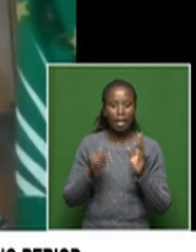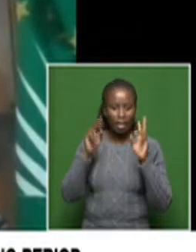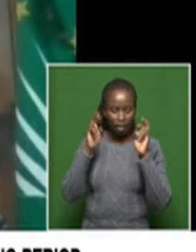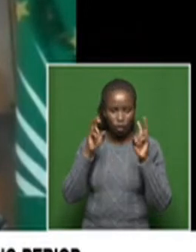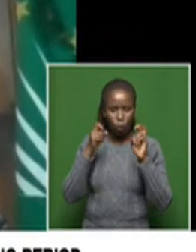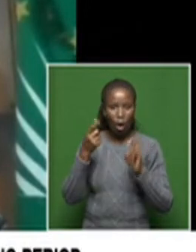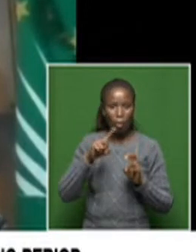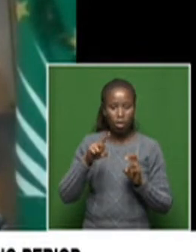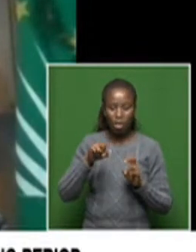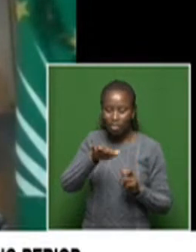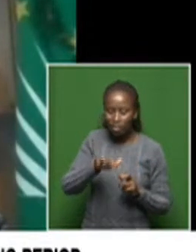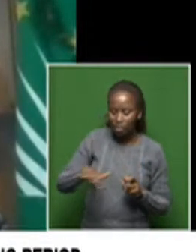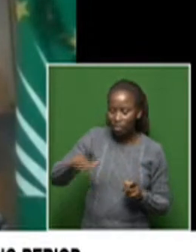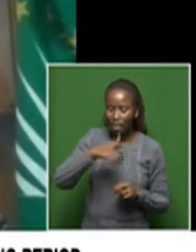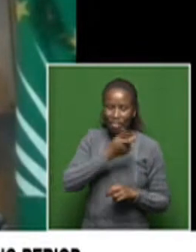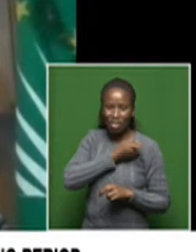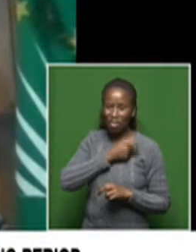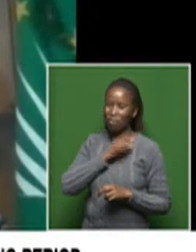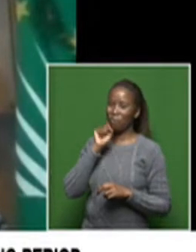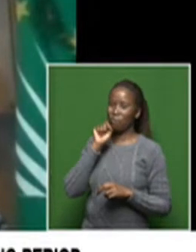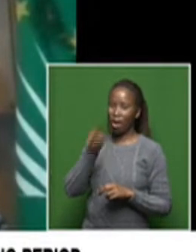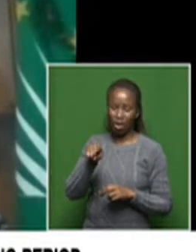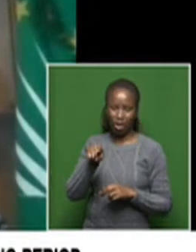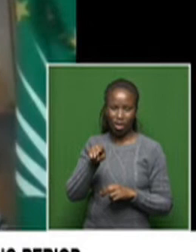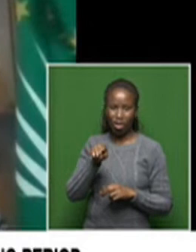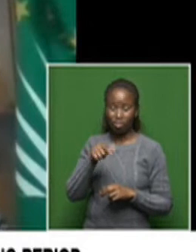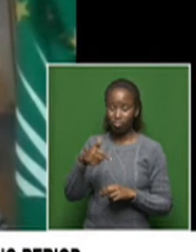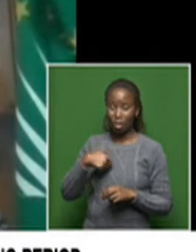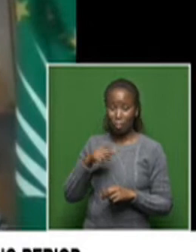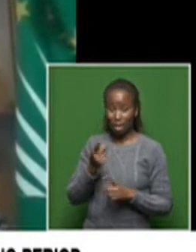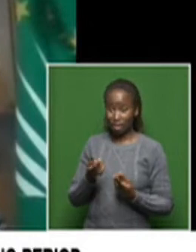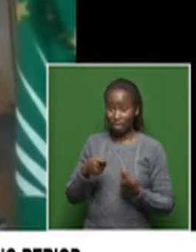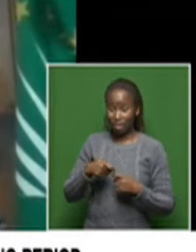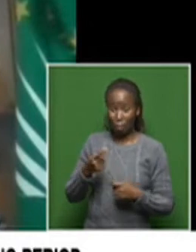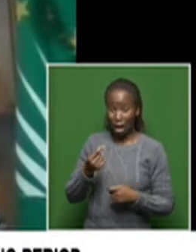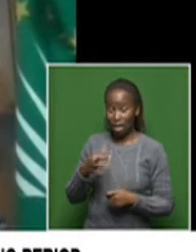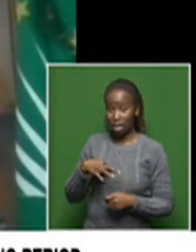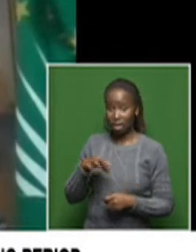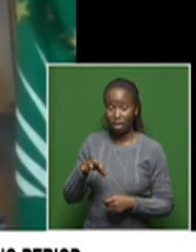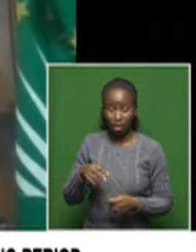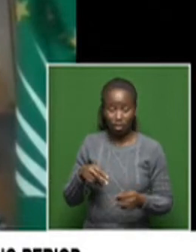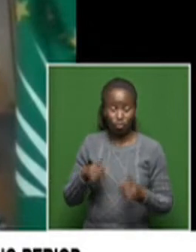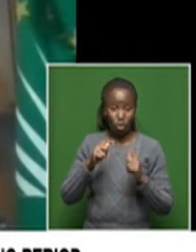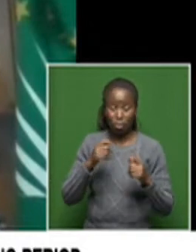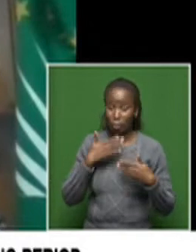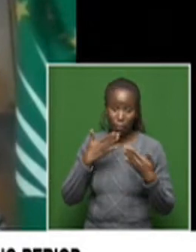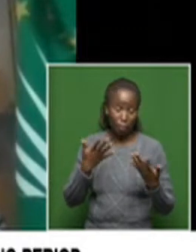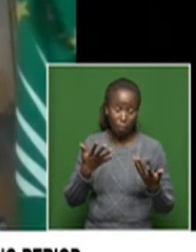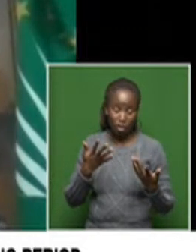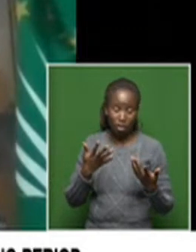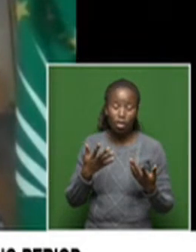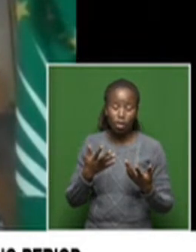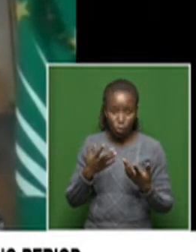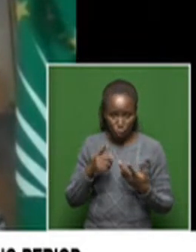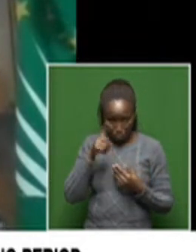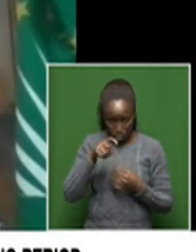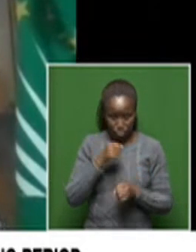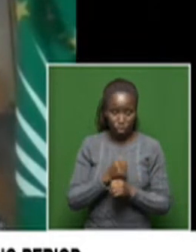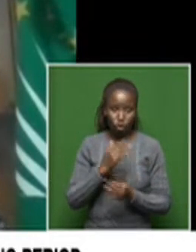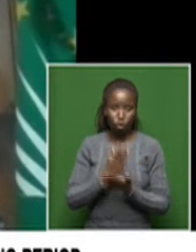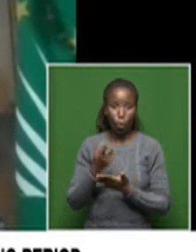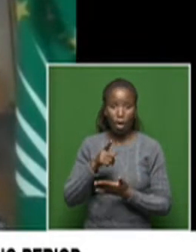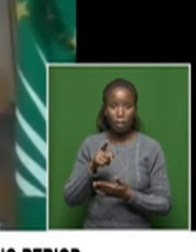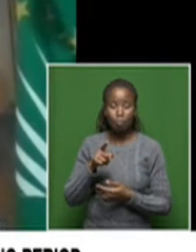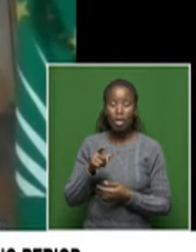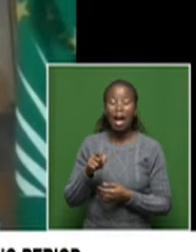sites. Our intention is to make sure that the sites, the vaccine sites, are closer to the community. So the vaccine must go to the